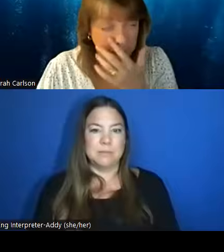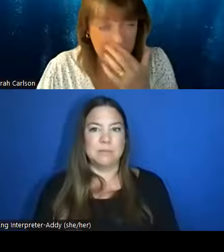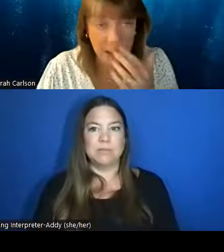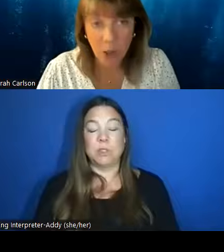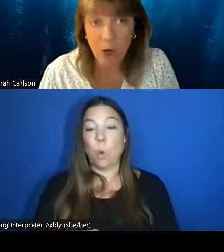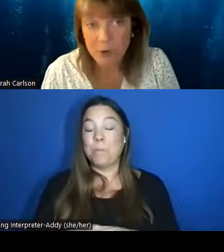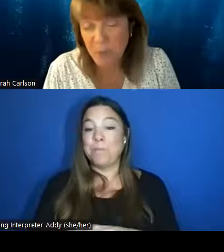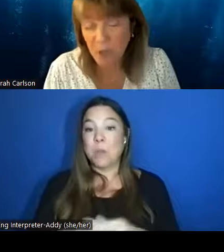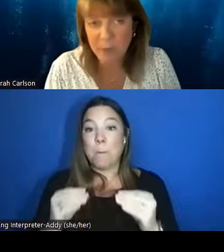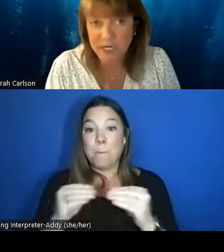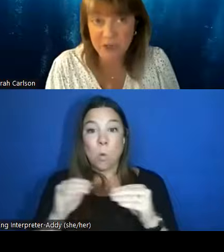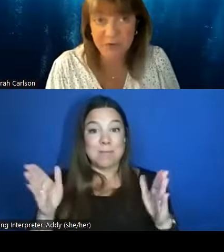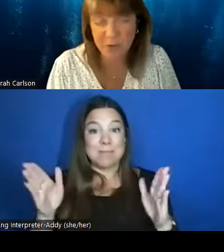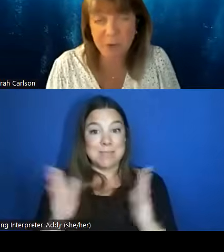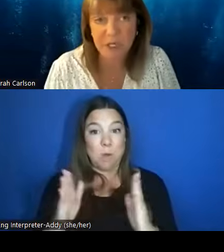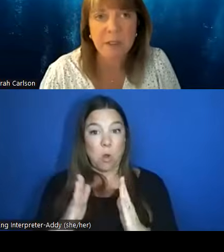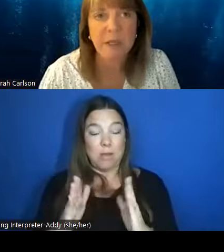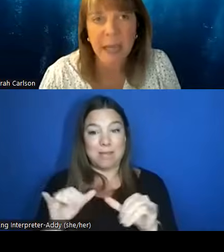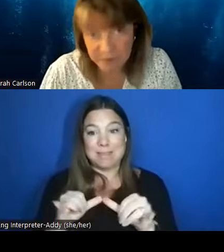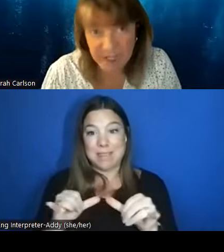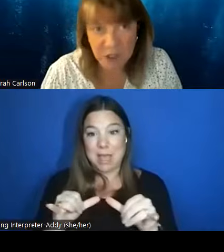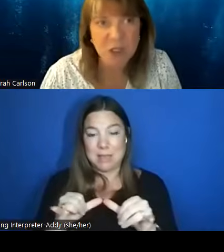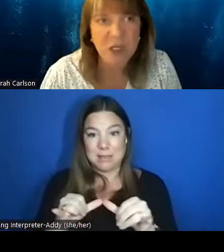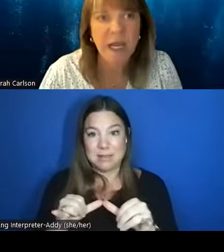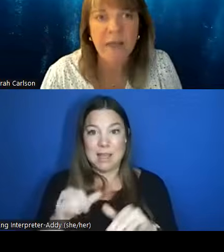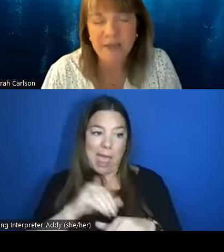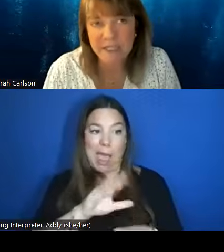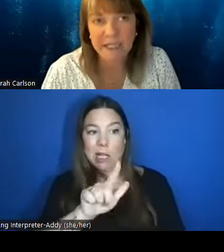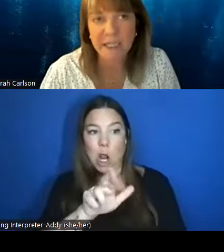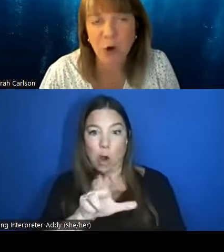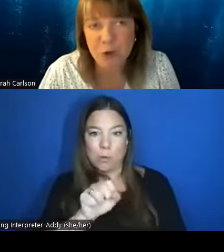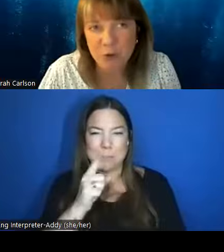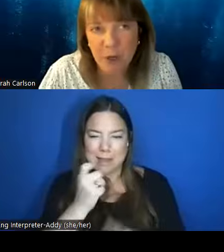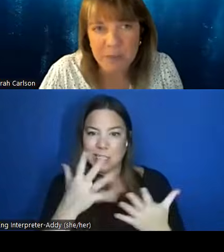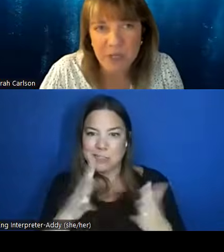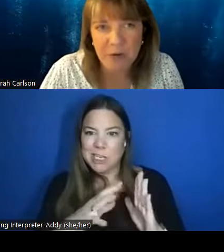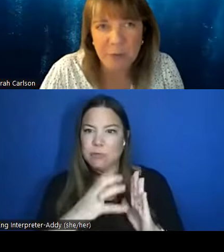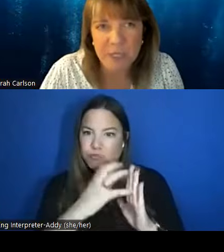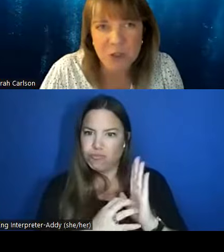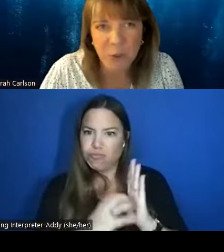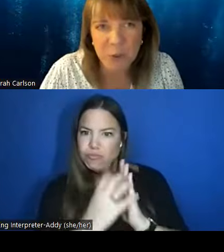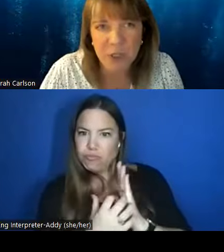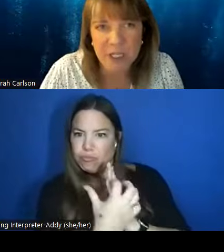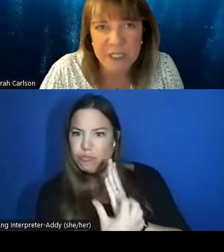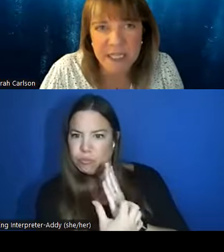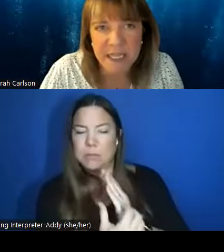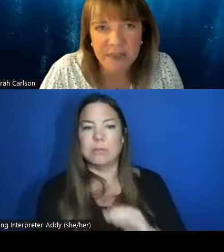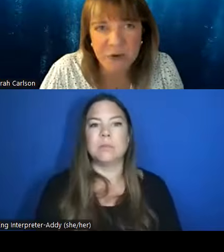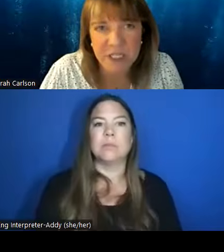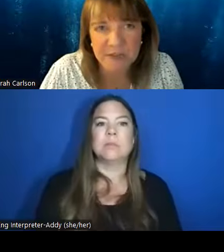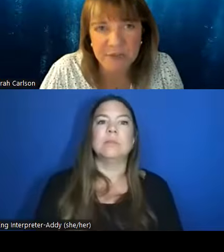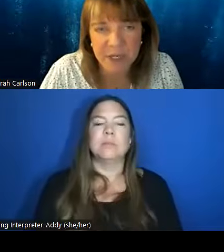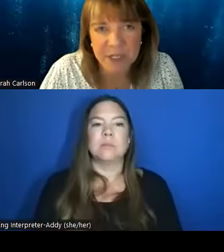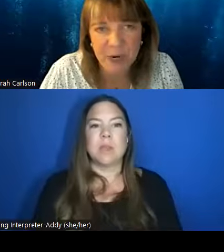drums at Claros, smaller because they're fluted and finished, and the slightly larger drums from Kizilburun, but you can see that